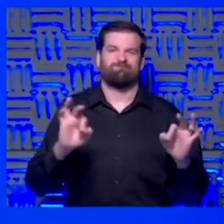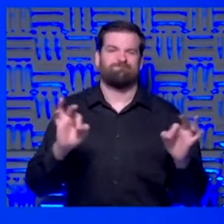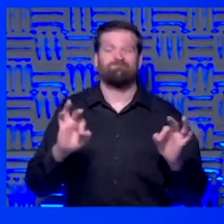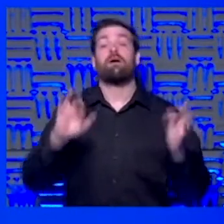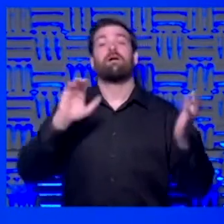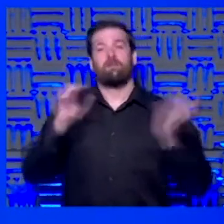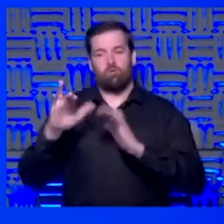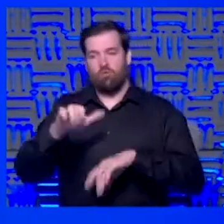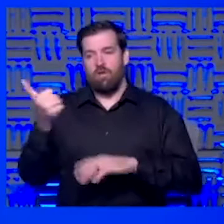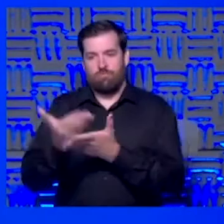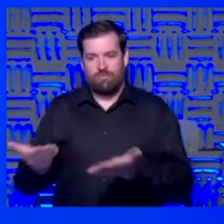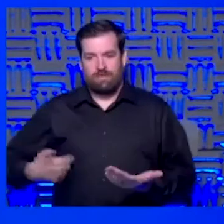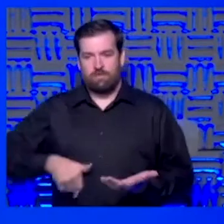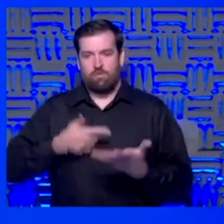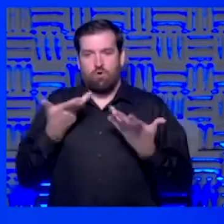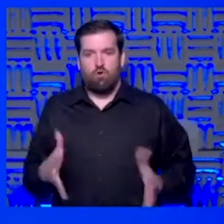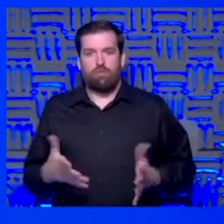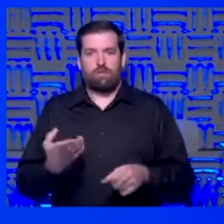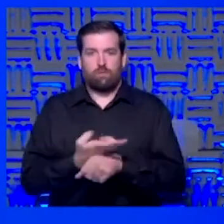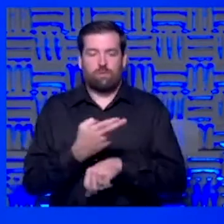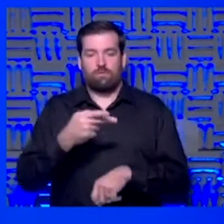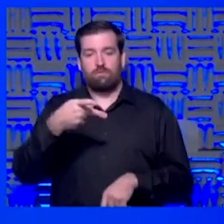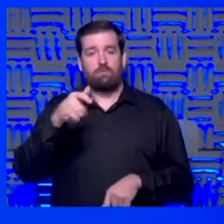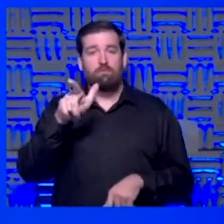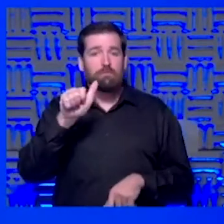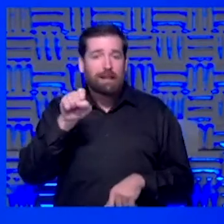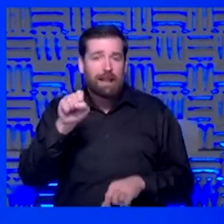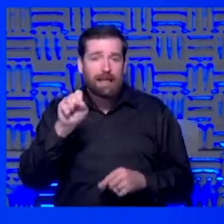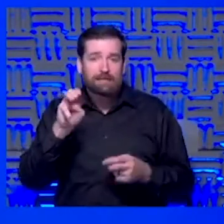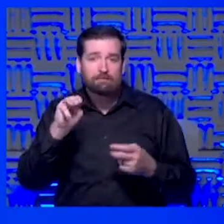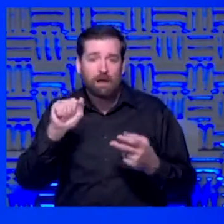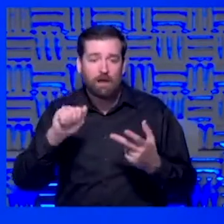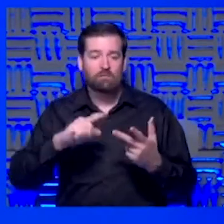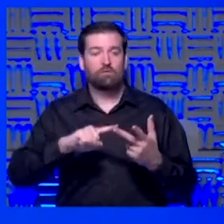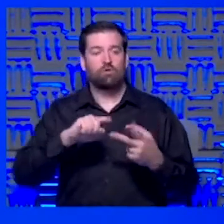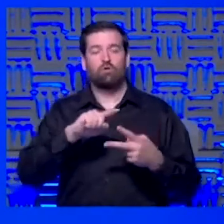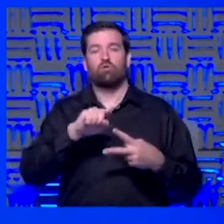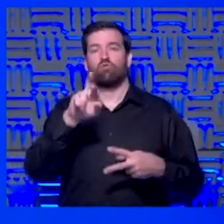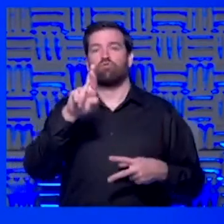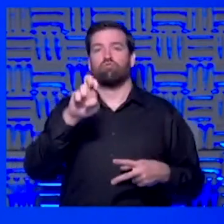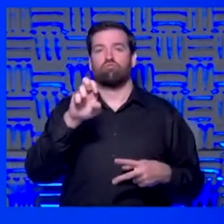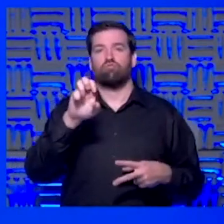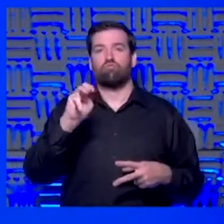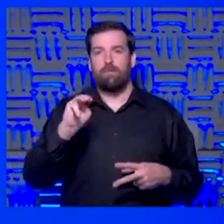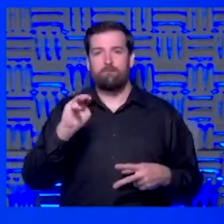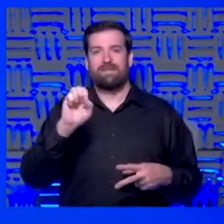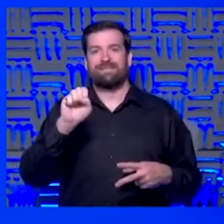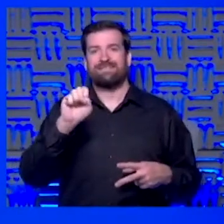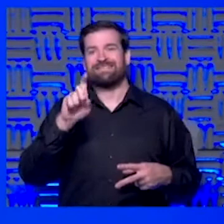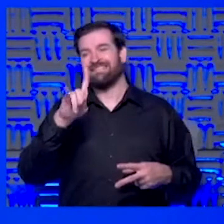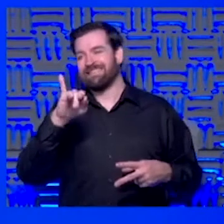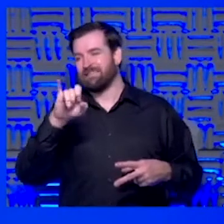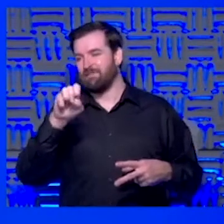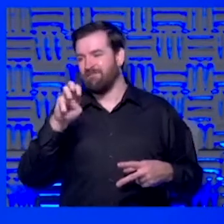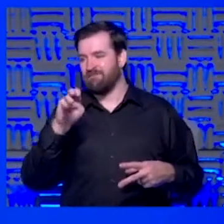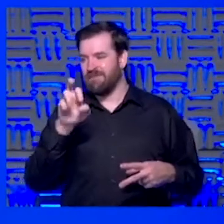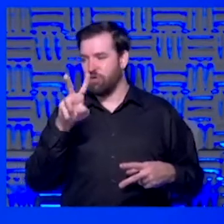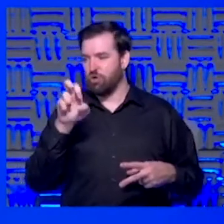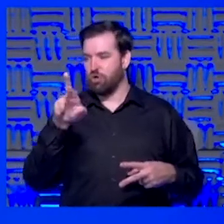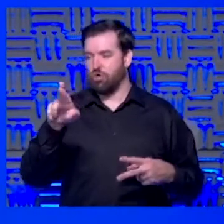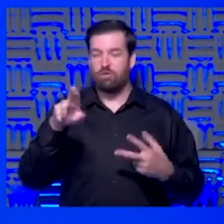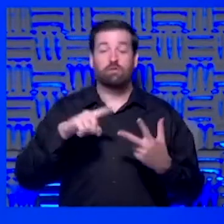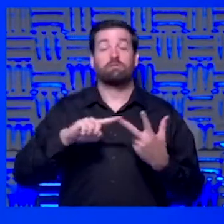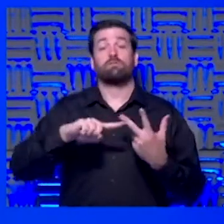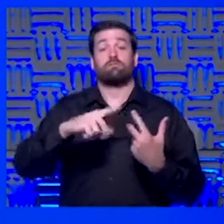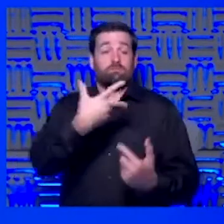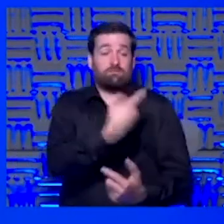compared to the other things that we're using, and that's plasma, remdesivir, obviously vaccination once we can get